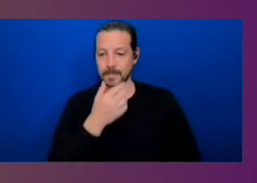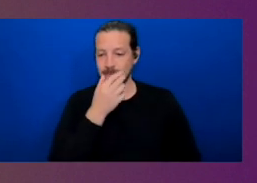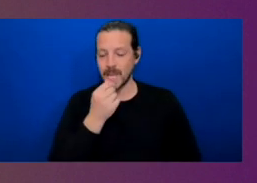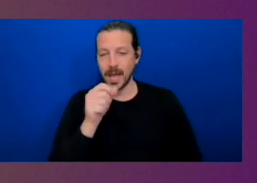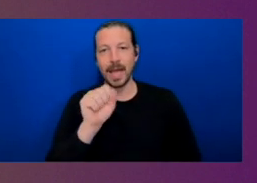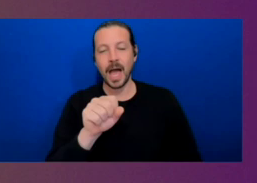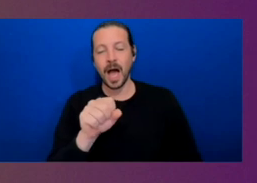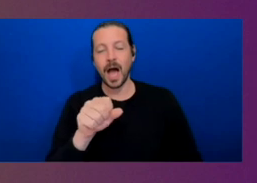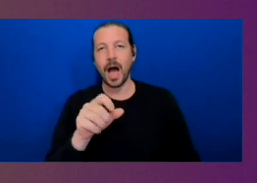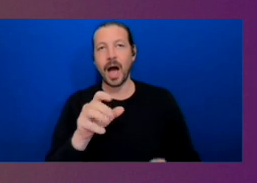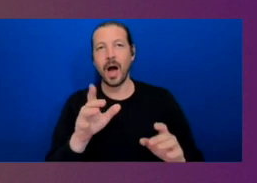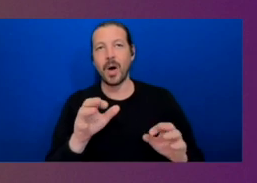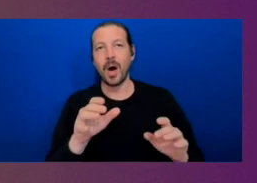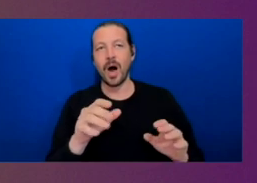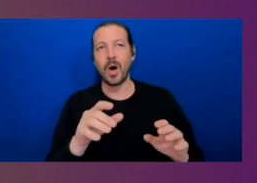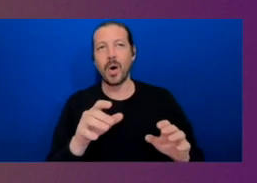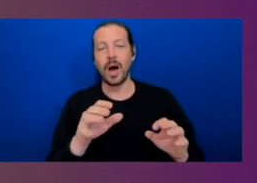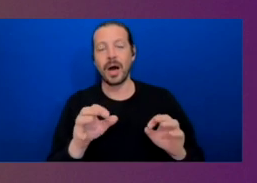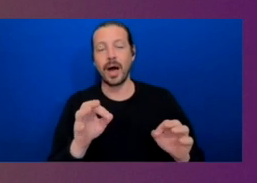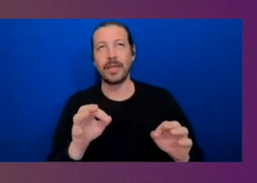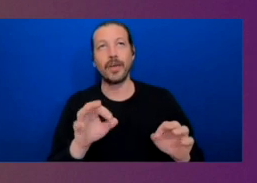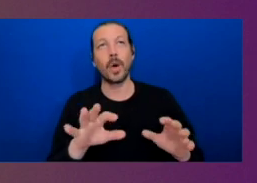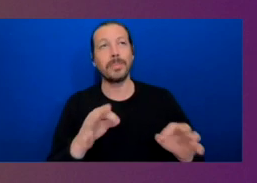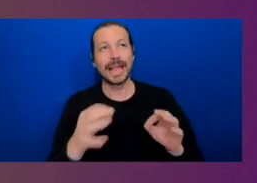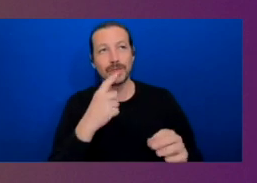to say something, but I do have something to say. I always have something to say.